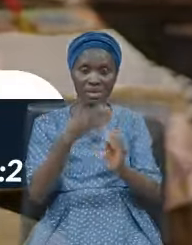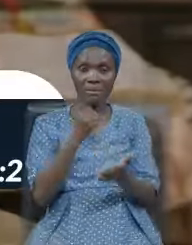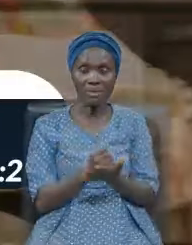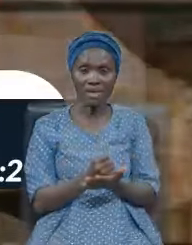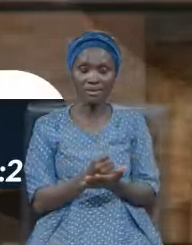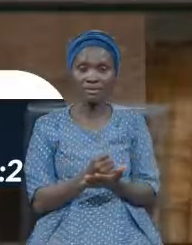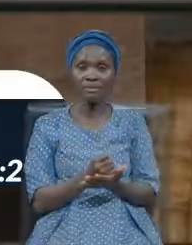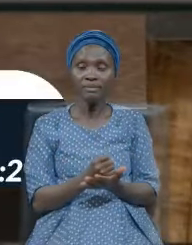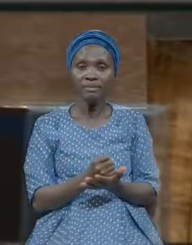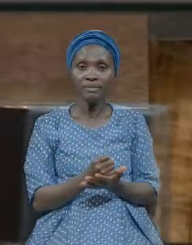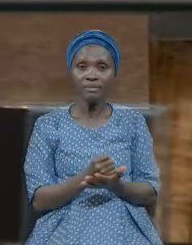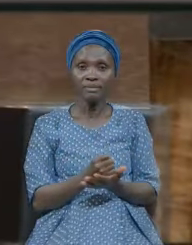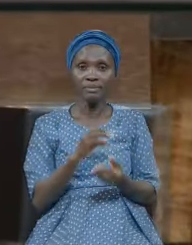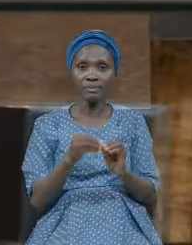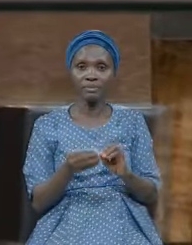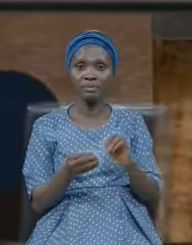three is